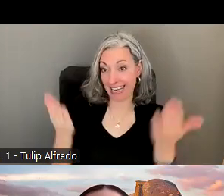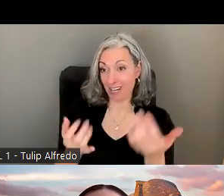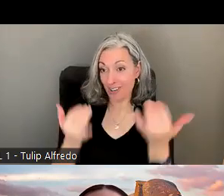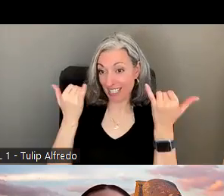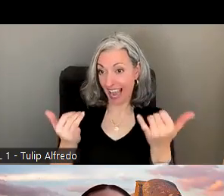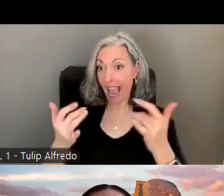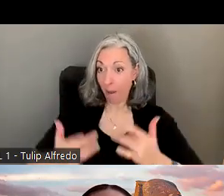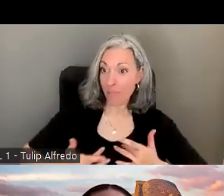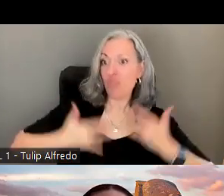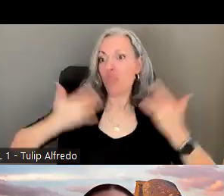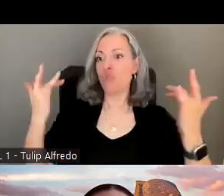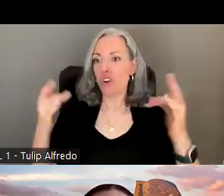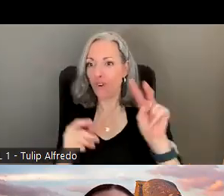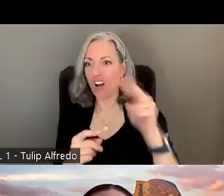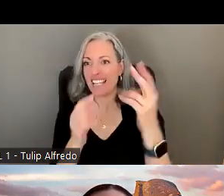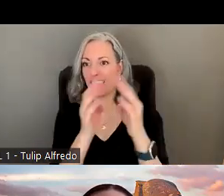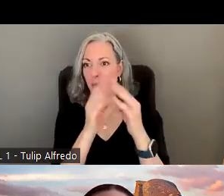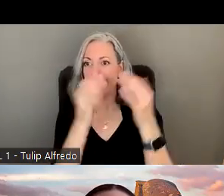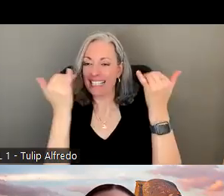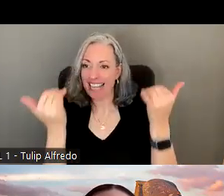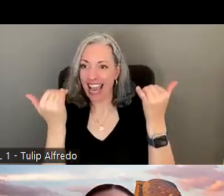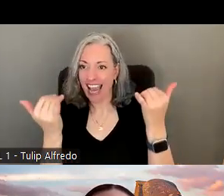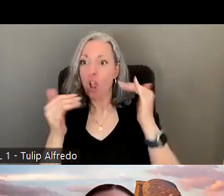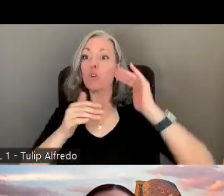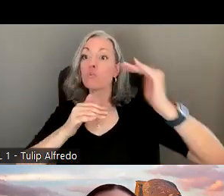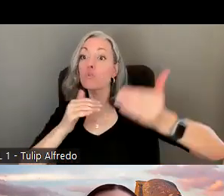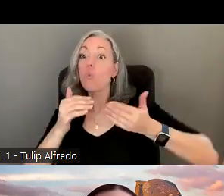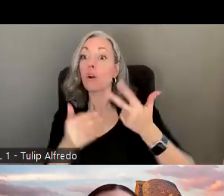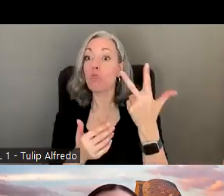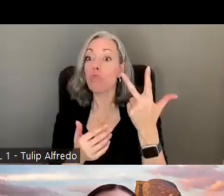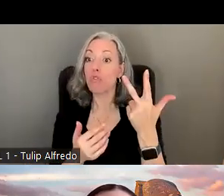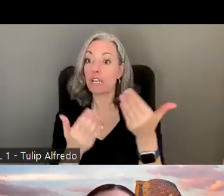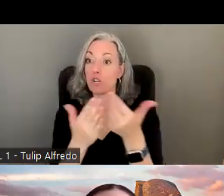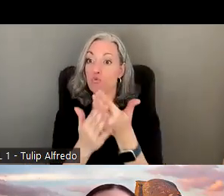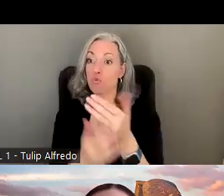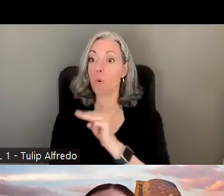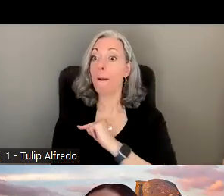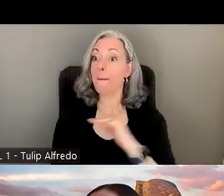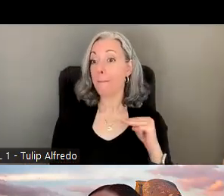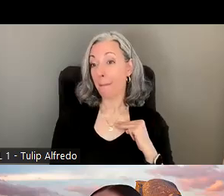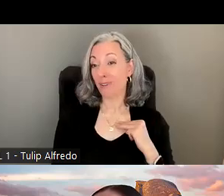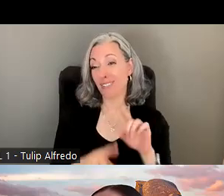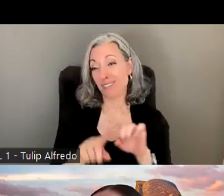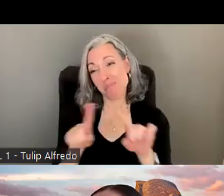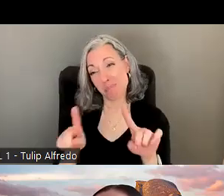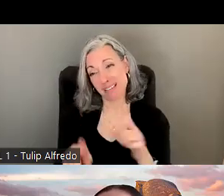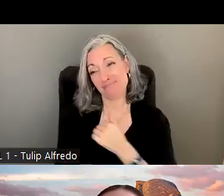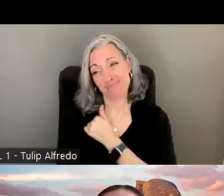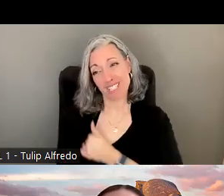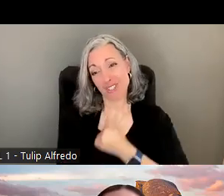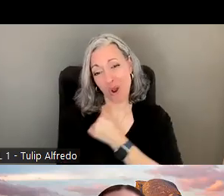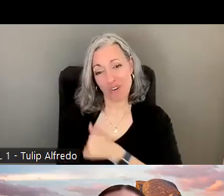excited for our second meeting today to welcome 3 new members. Unfortunately,